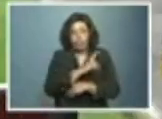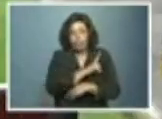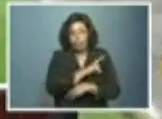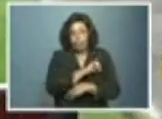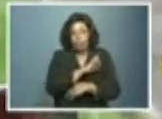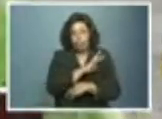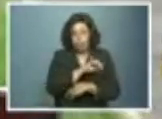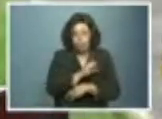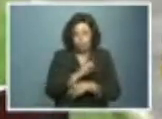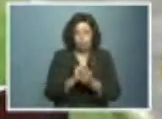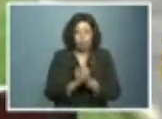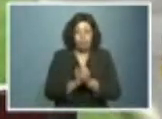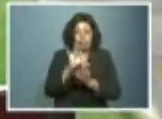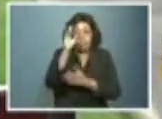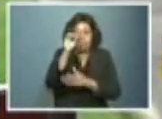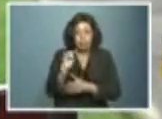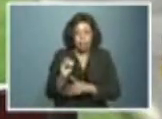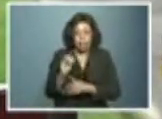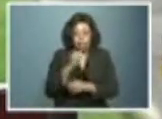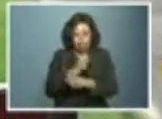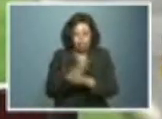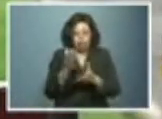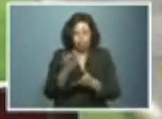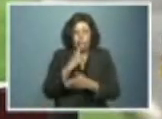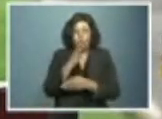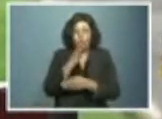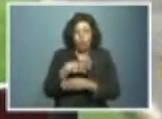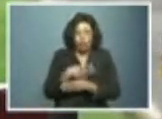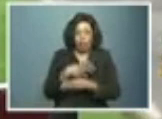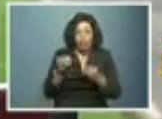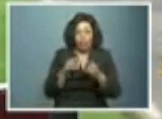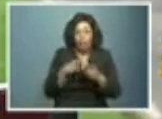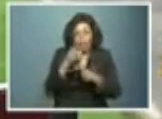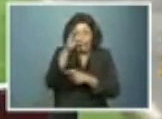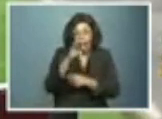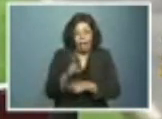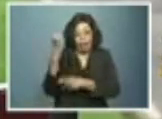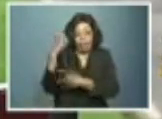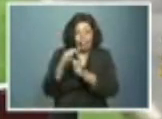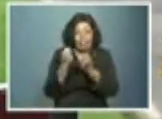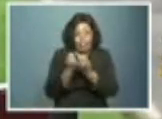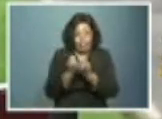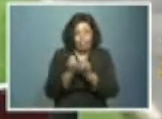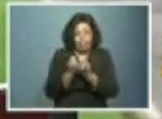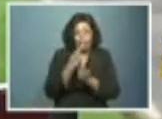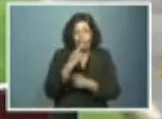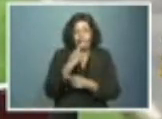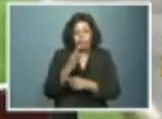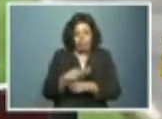Lewis. 80% of our employees and sales agents are women, and more than half of our executive team consists of